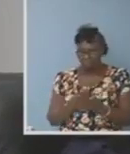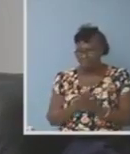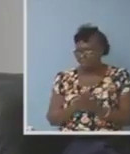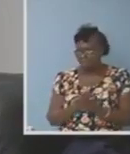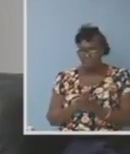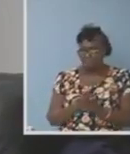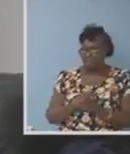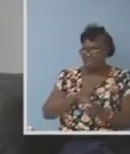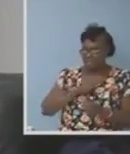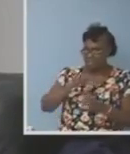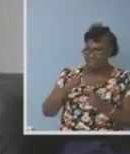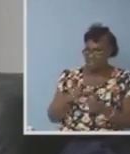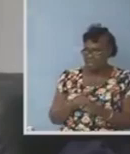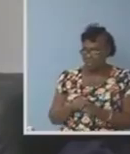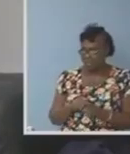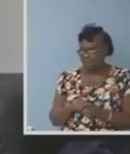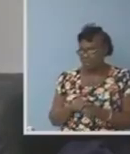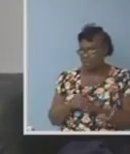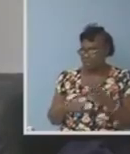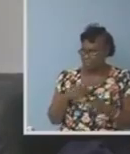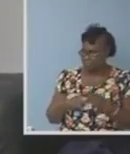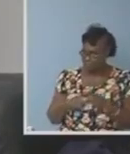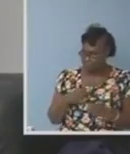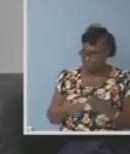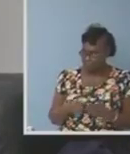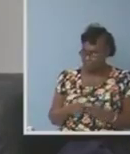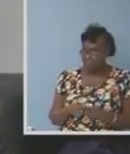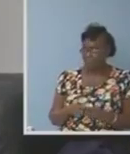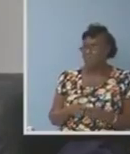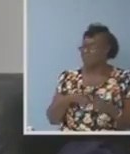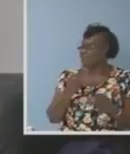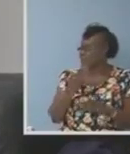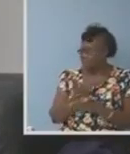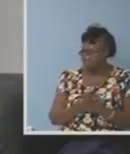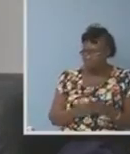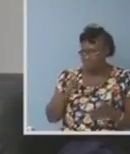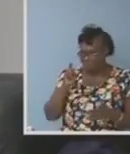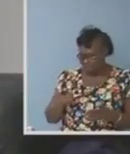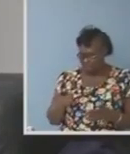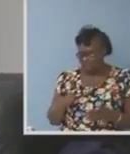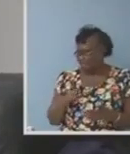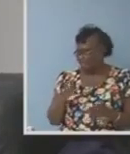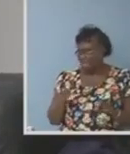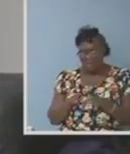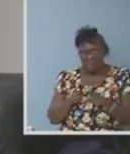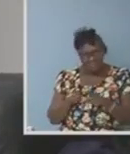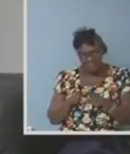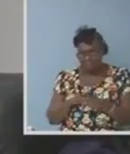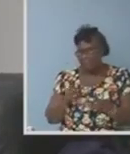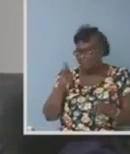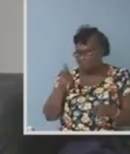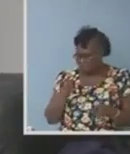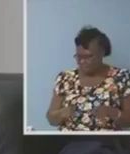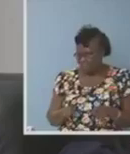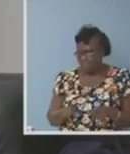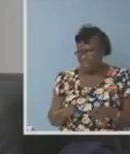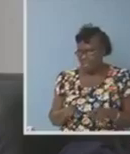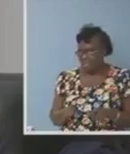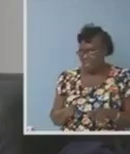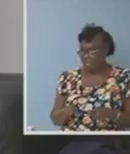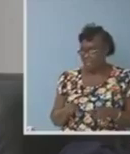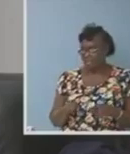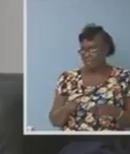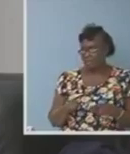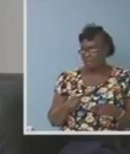15% will develop symptoms and may need hospitalization. And the mortality from this is in the region of 3 or